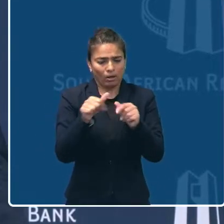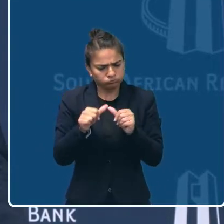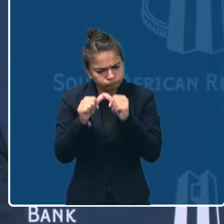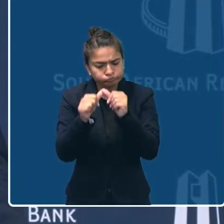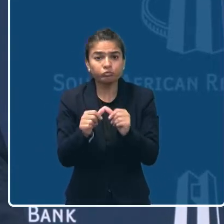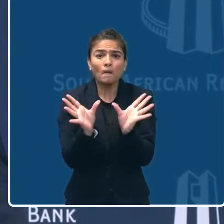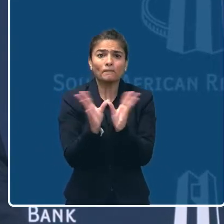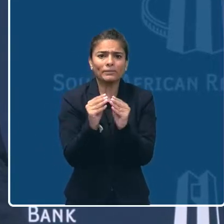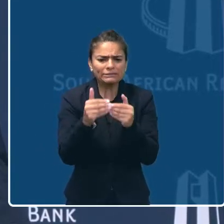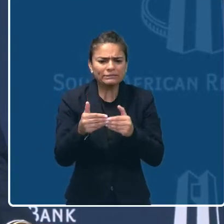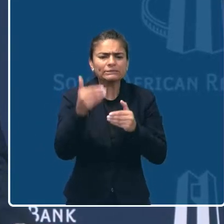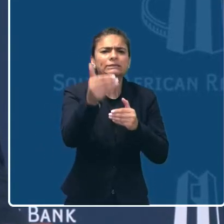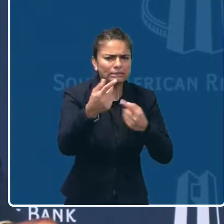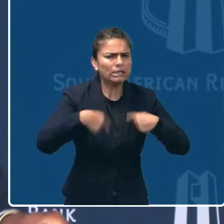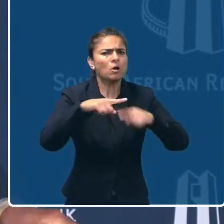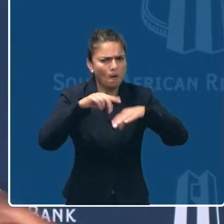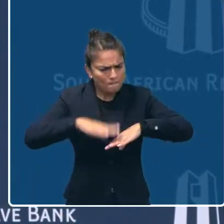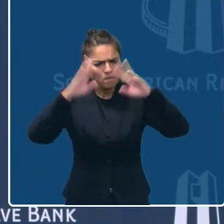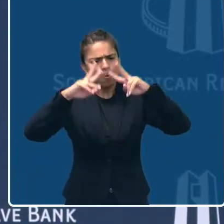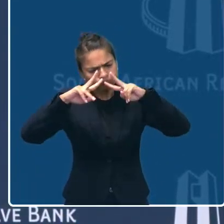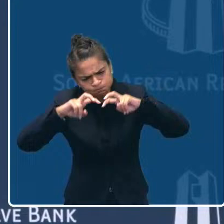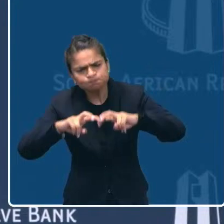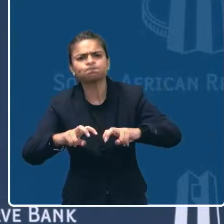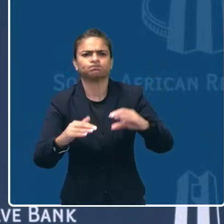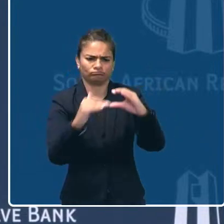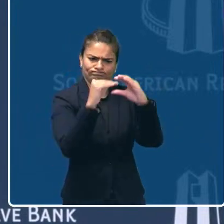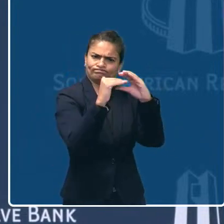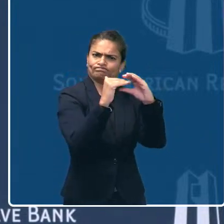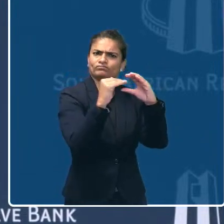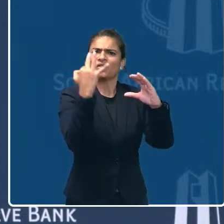3% objective at our future meetings.